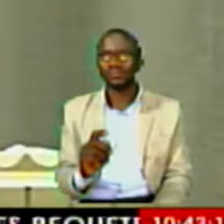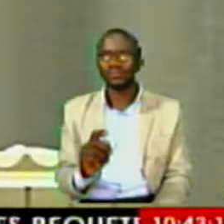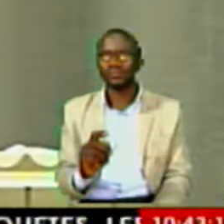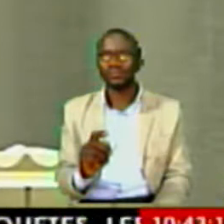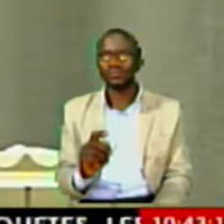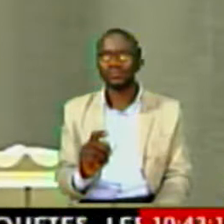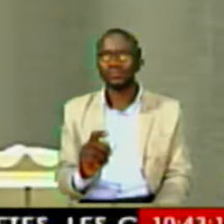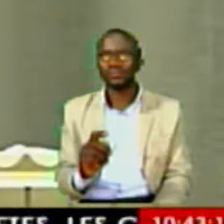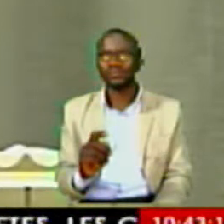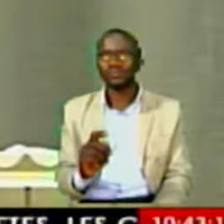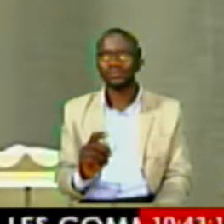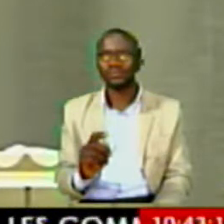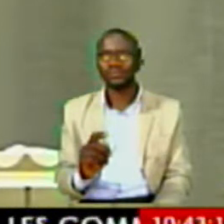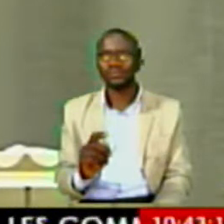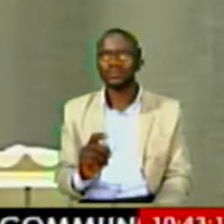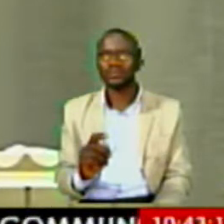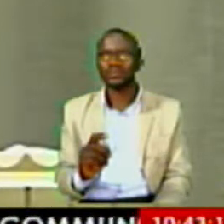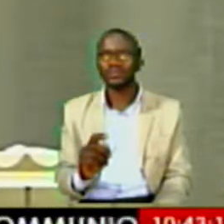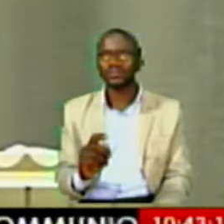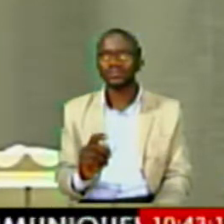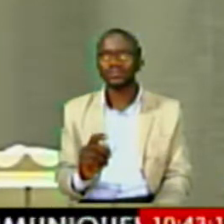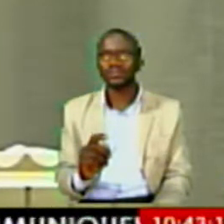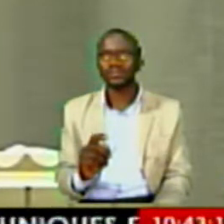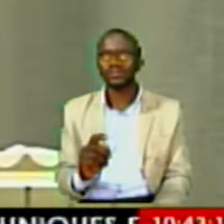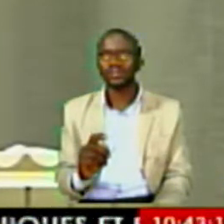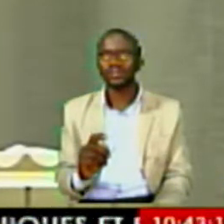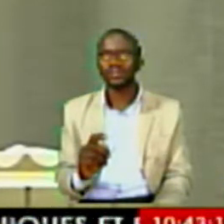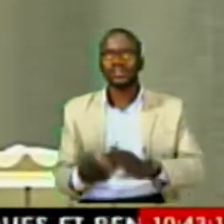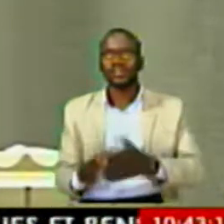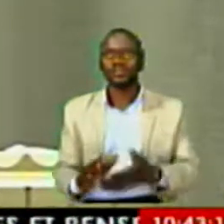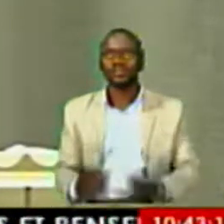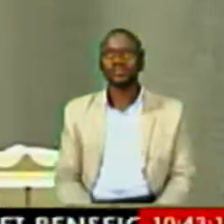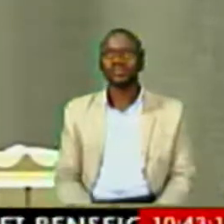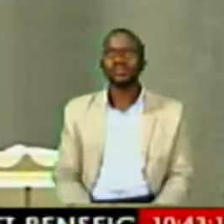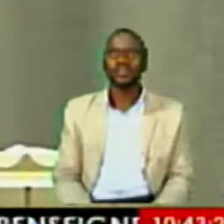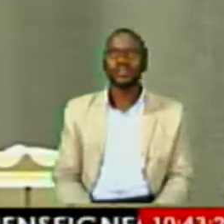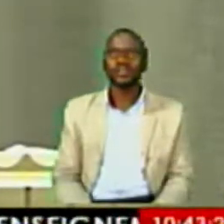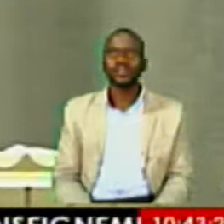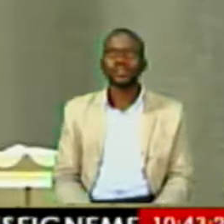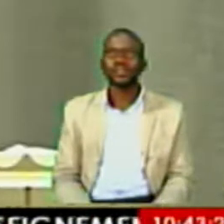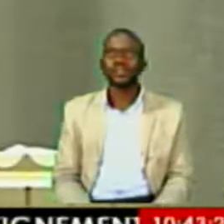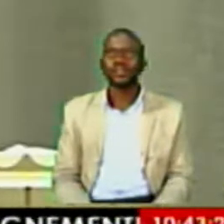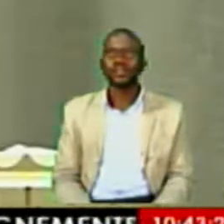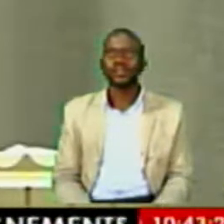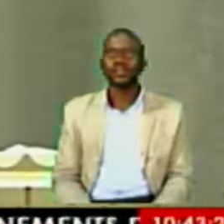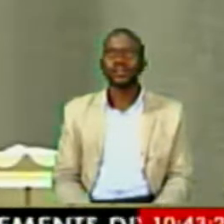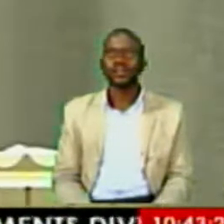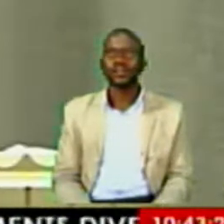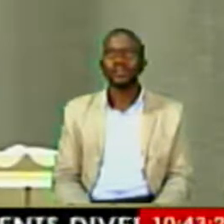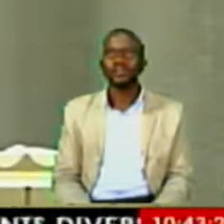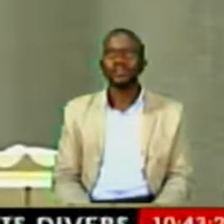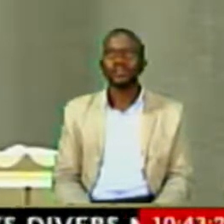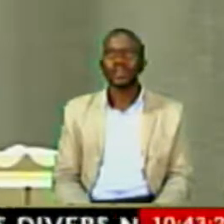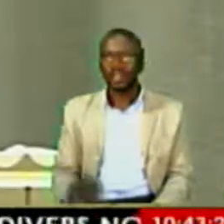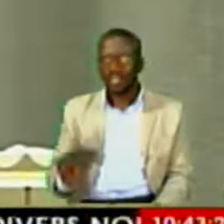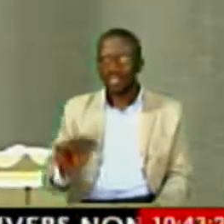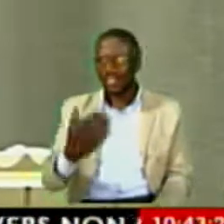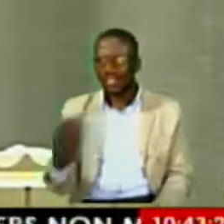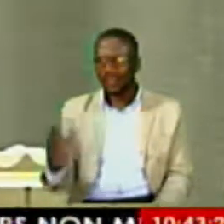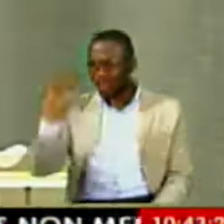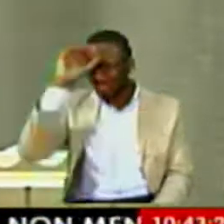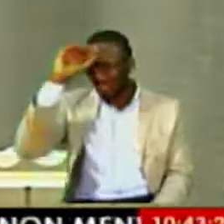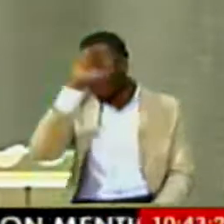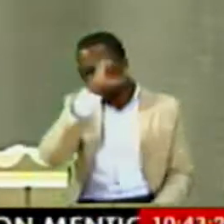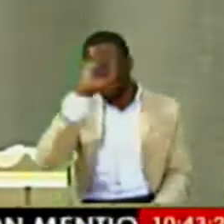Je ne sais pas comment dire en face. I don't know how to say it in que French. Cela soit, hein? Que ce soit une possession, que ce soit. Let that